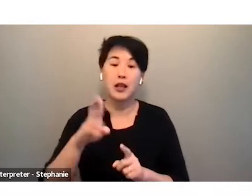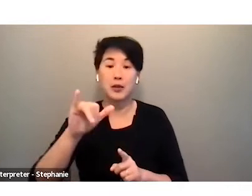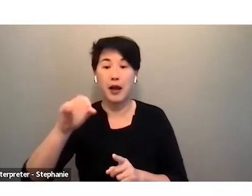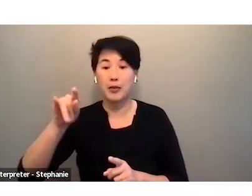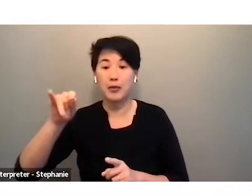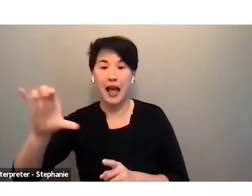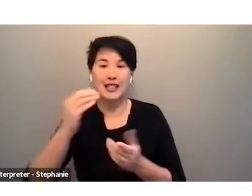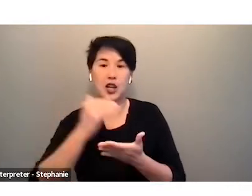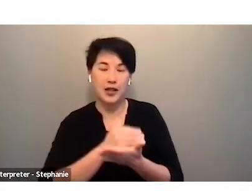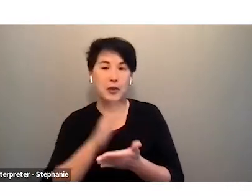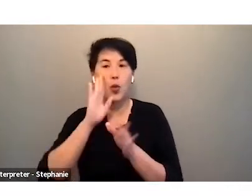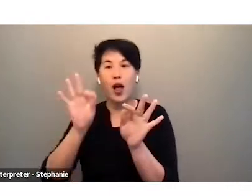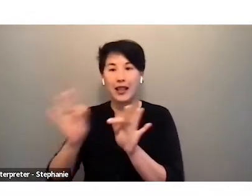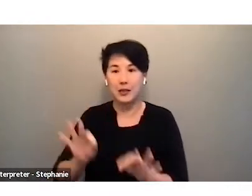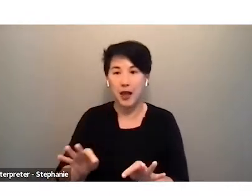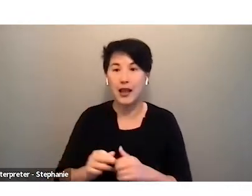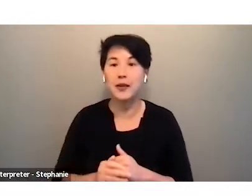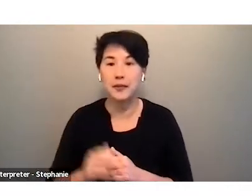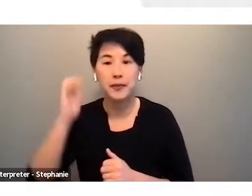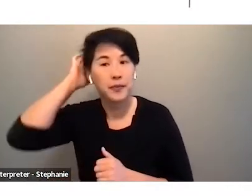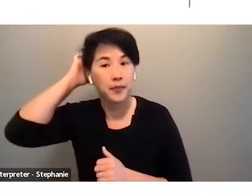we will explain and get into a little bit further.